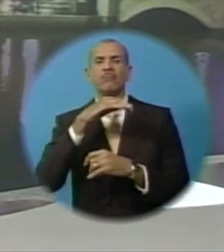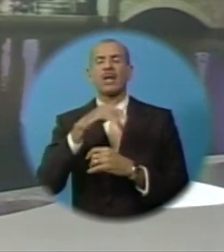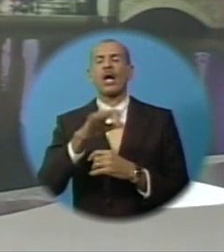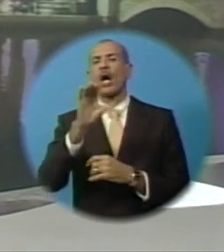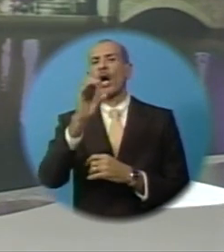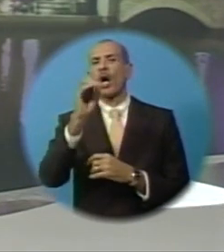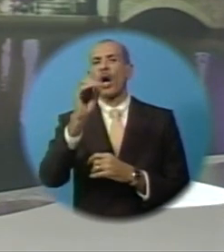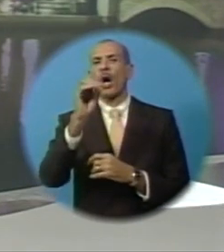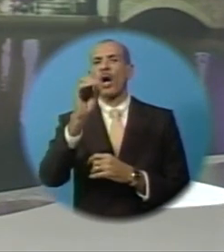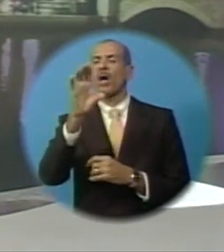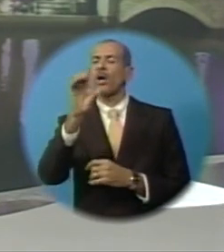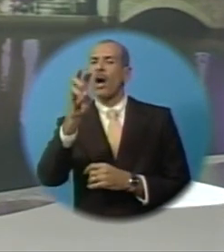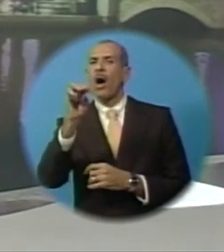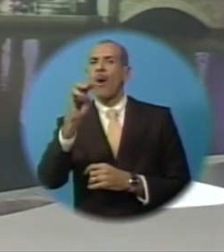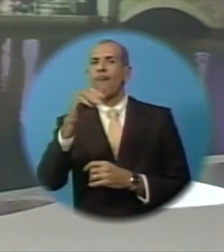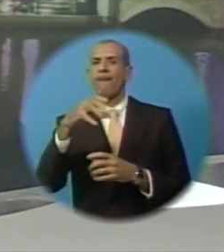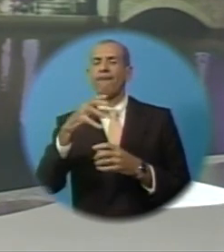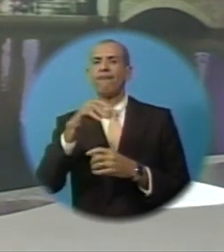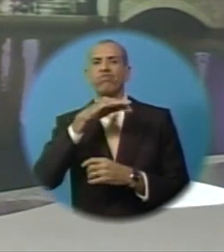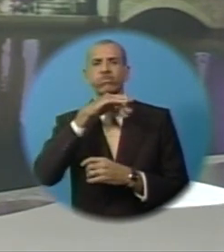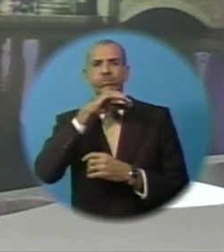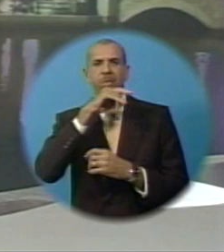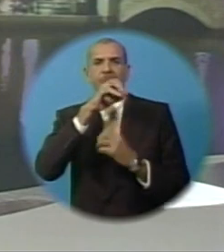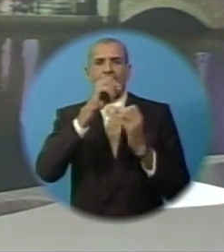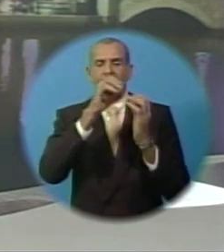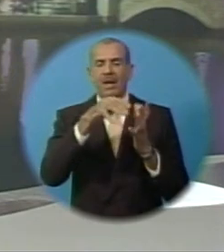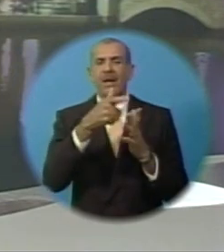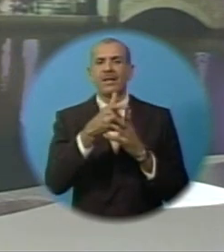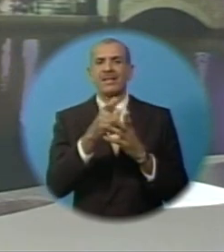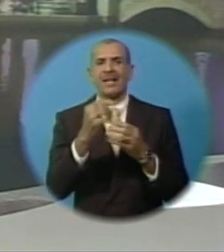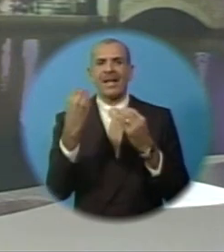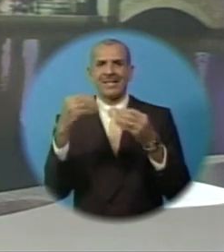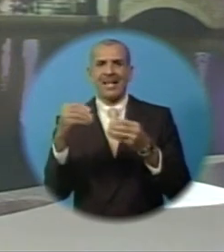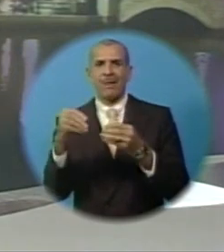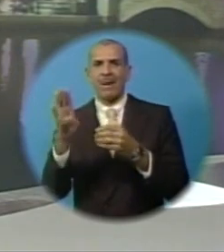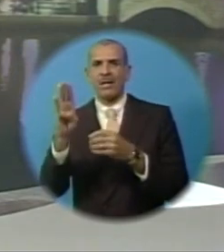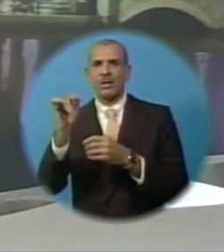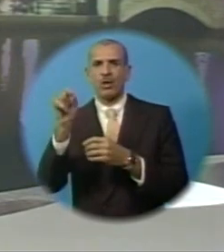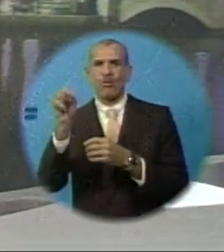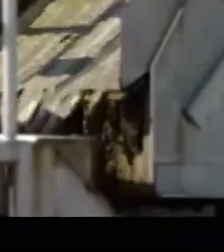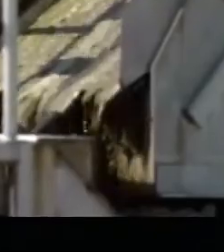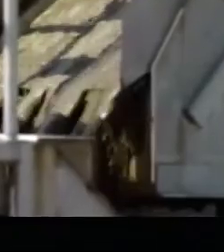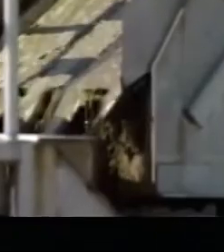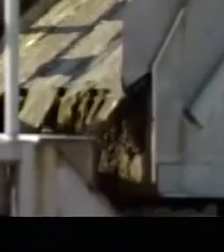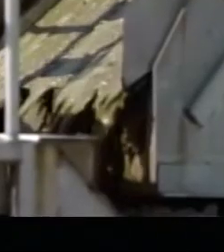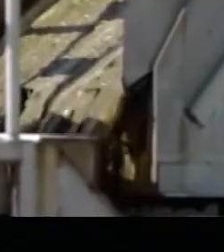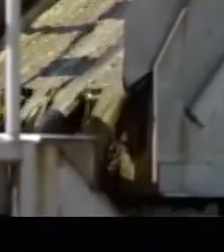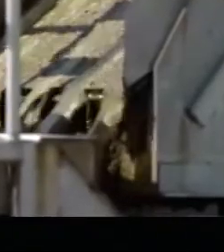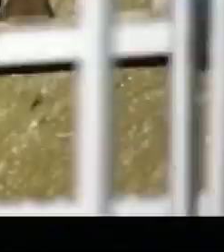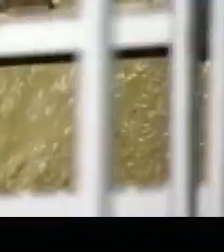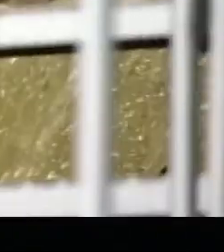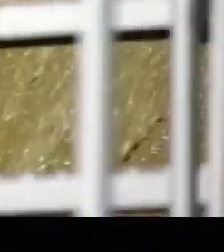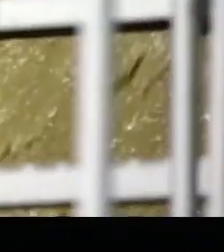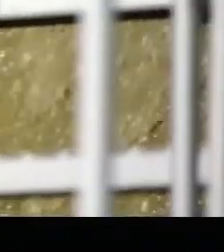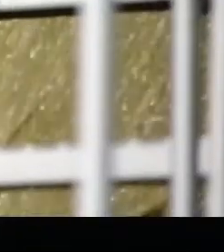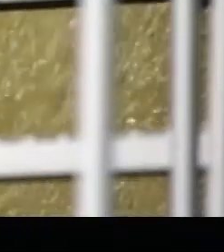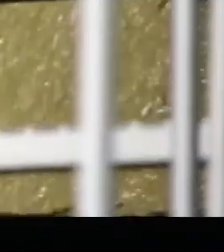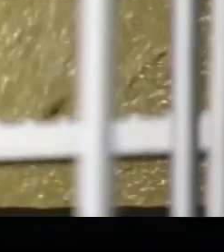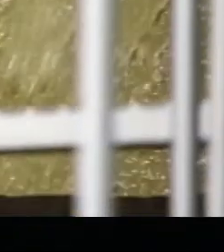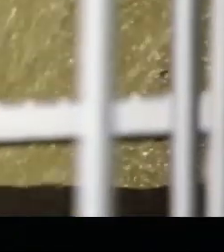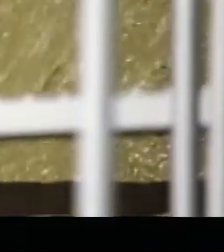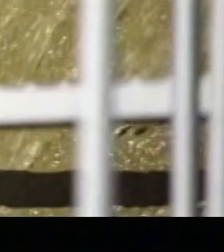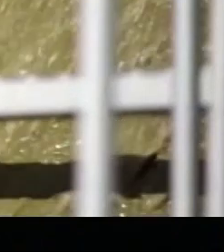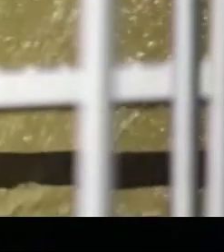energy to power the farm while selling the excess energy back to the grid. That's exactly what you think it is.